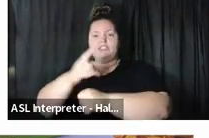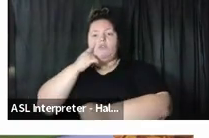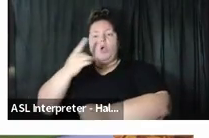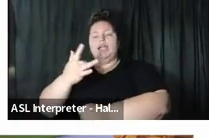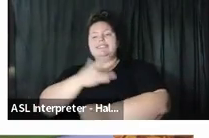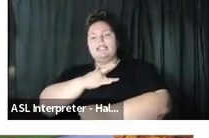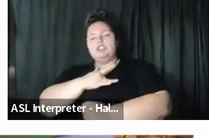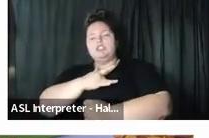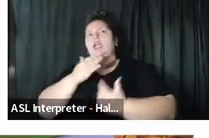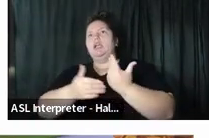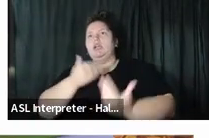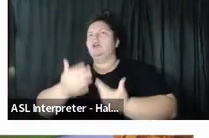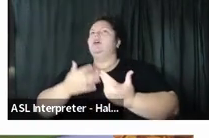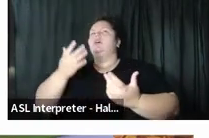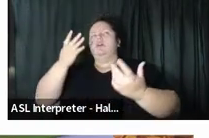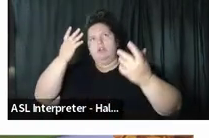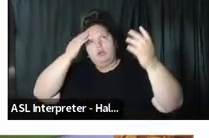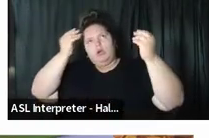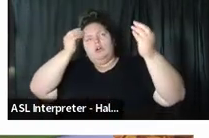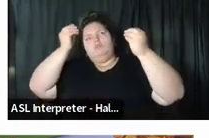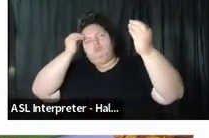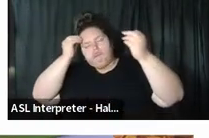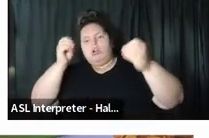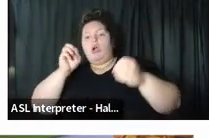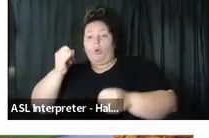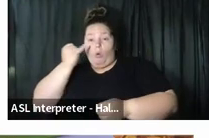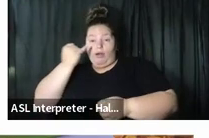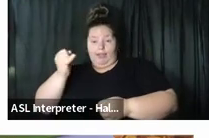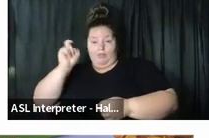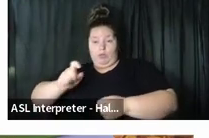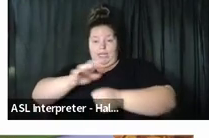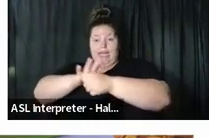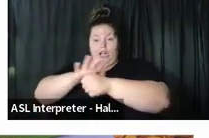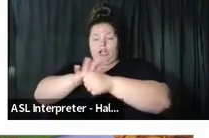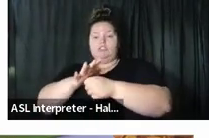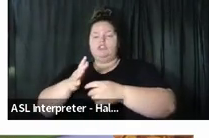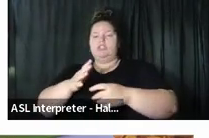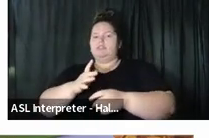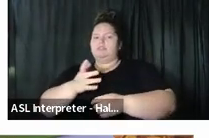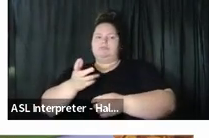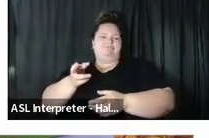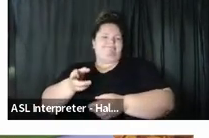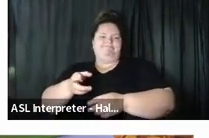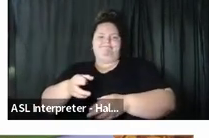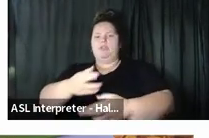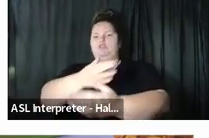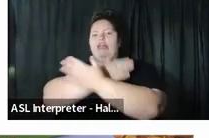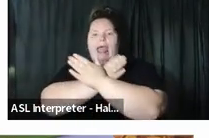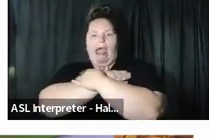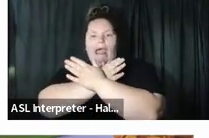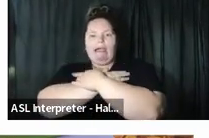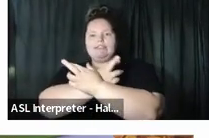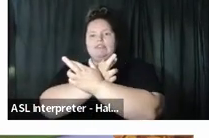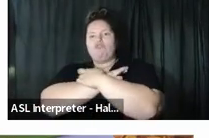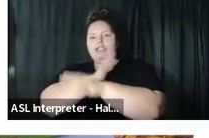processing, or just if you needed an area to just be able to like rest your legs or whatever the case. But it's just, it's great to be able to have these